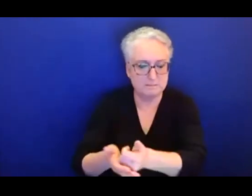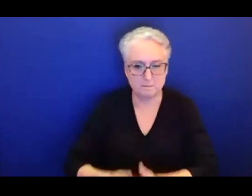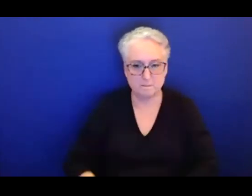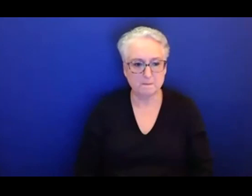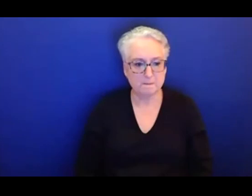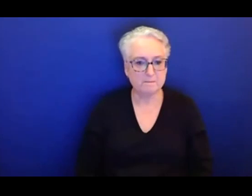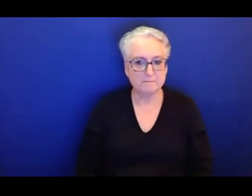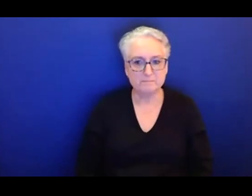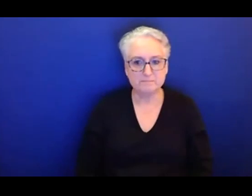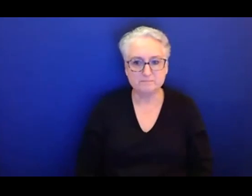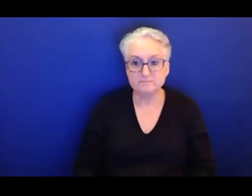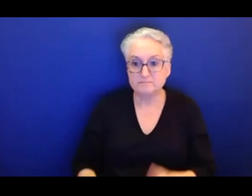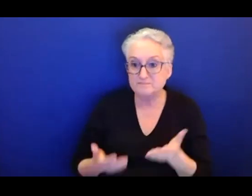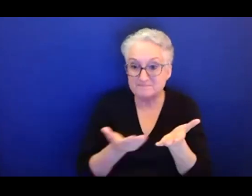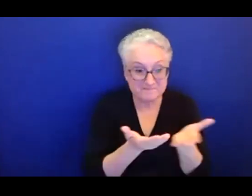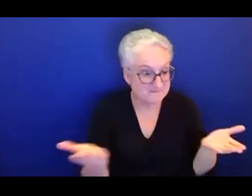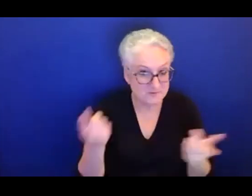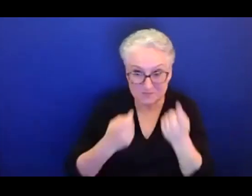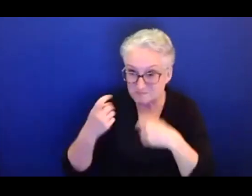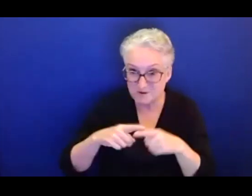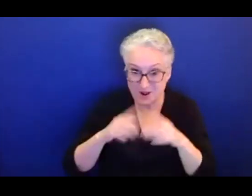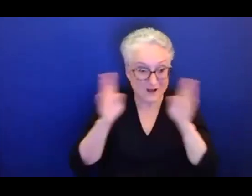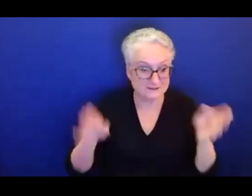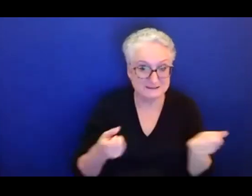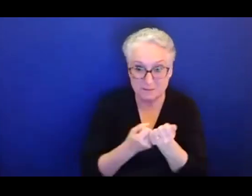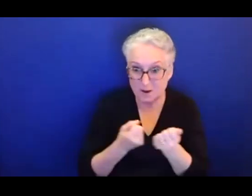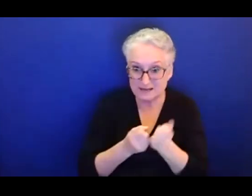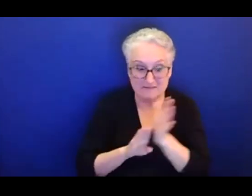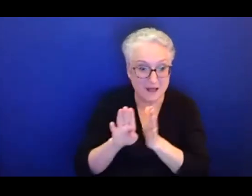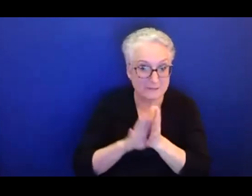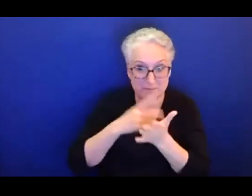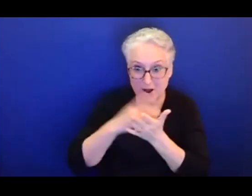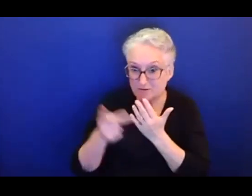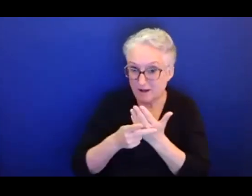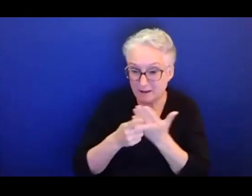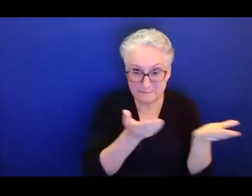about the range of housing support and development programs that the city is proposing for 21-22?